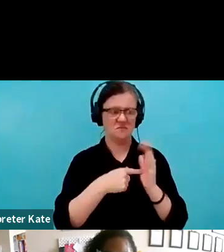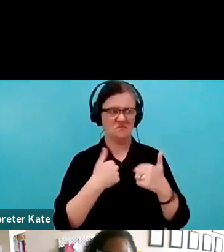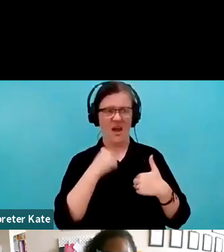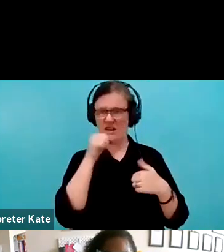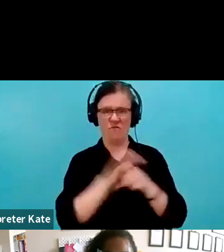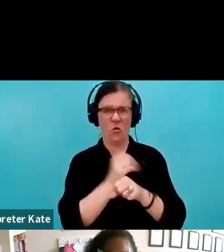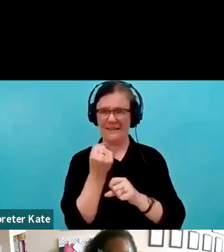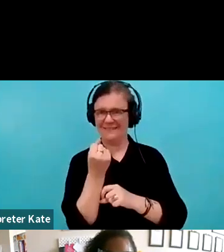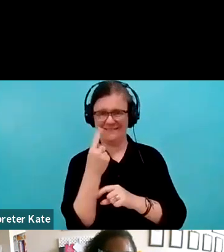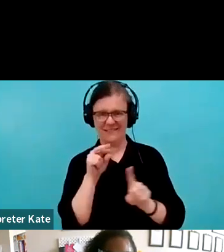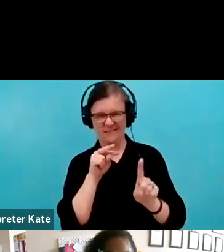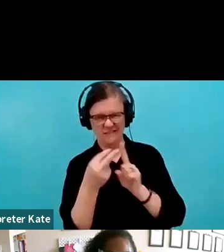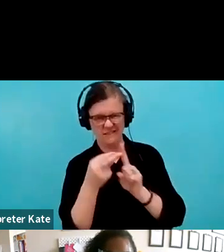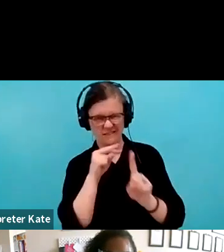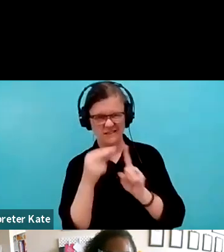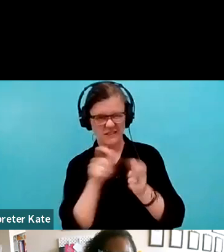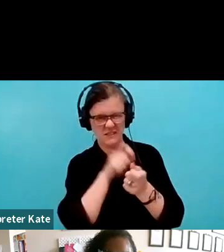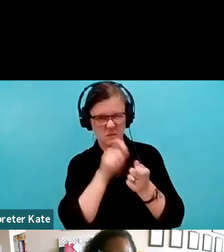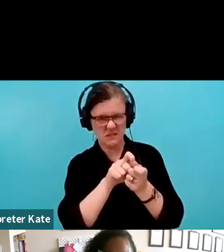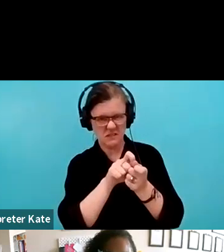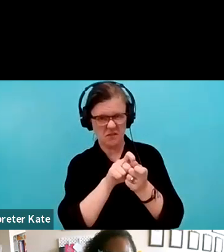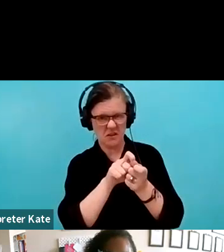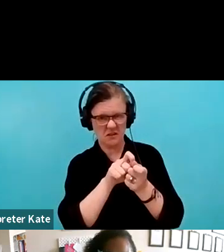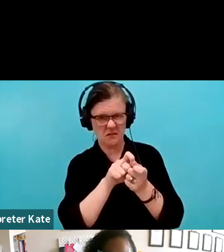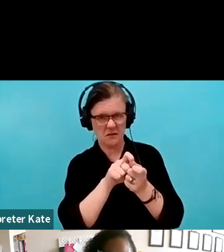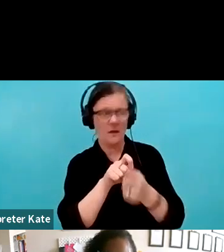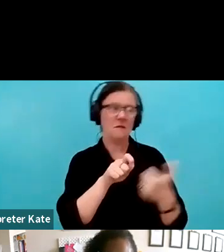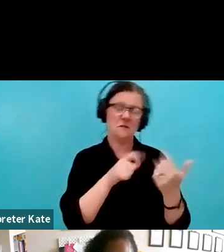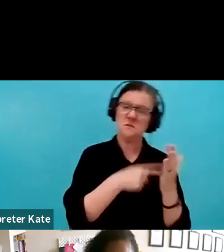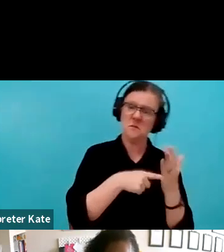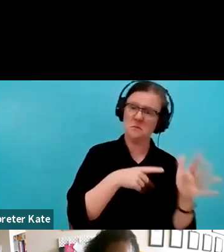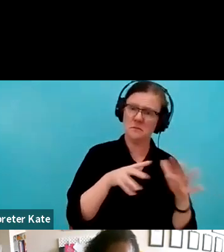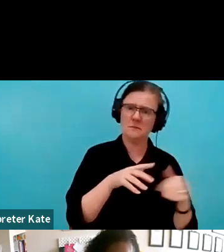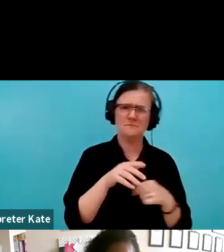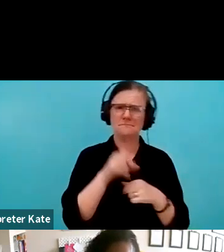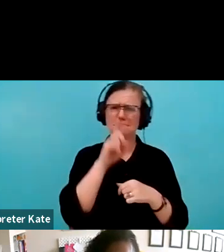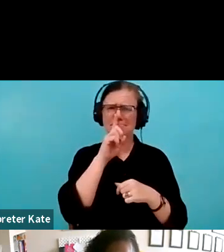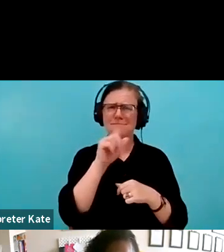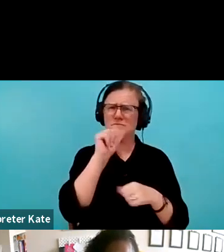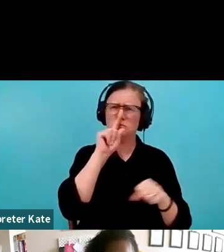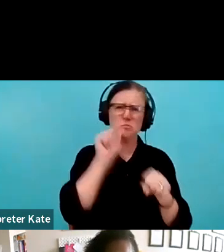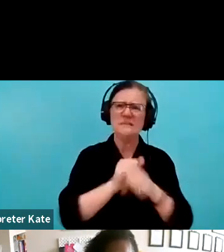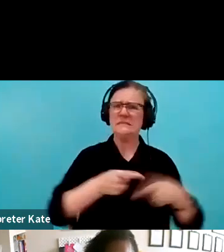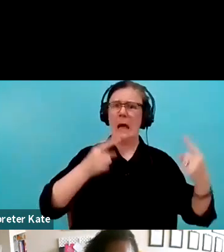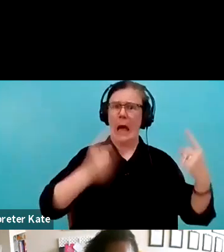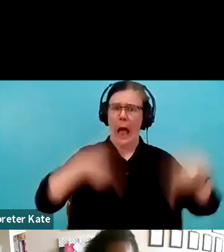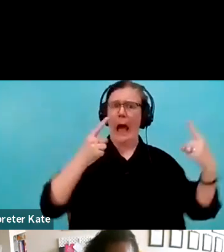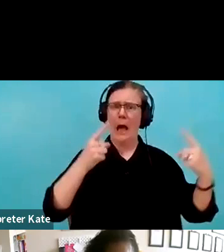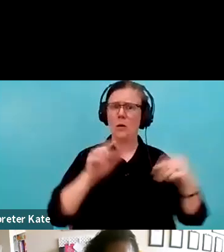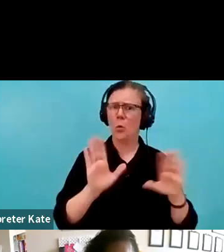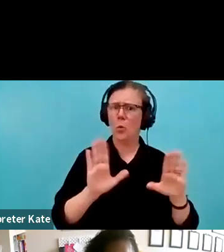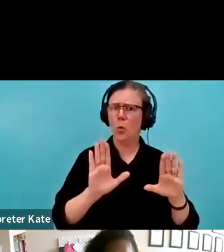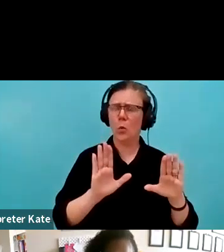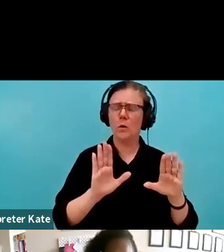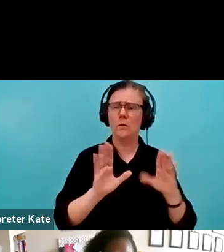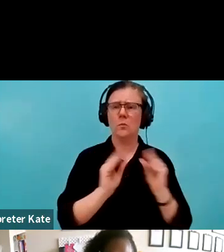understanding certain things in the film, but I think that it wasn't so controversial, but it was more